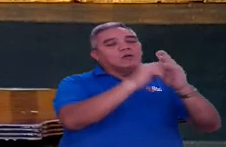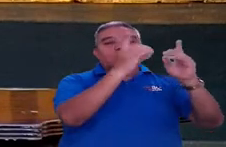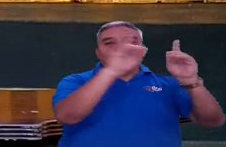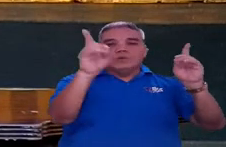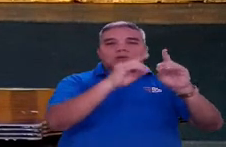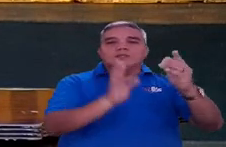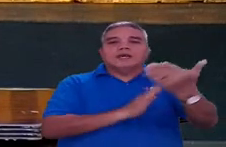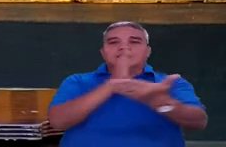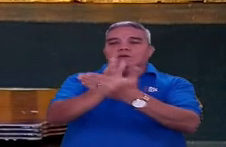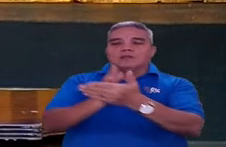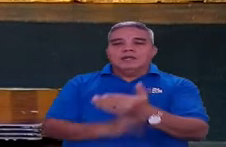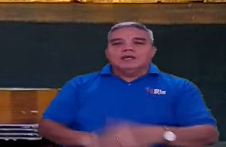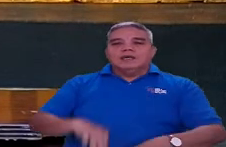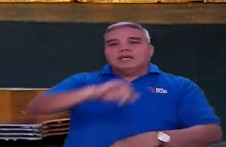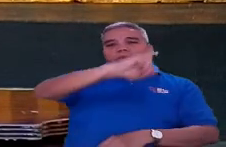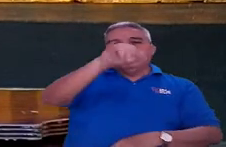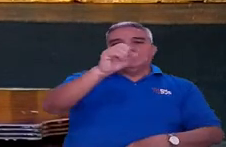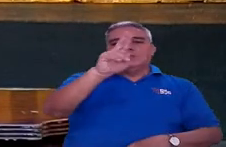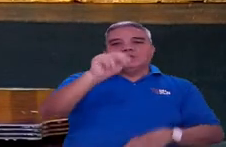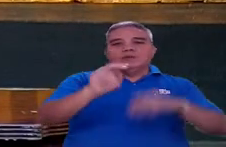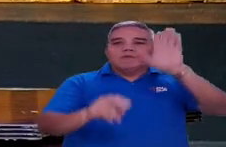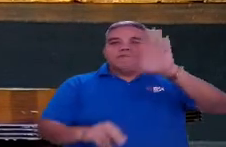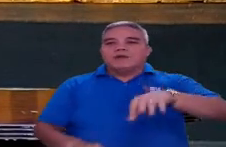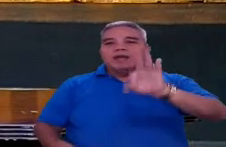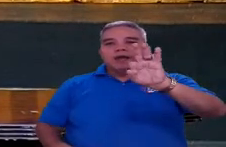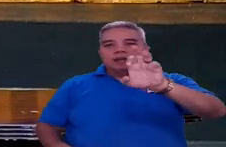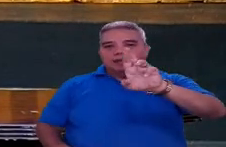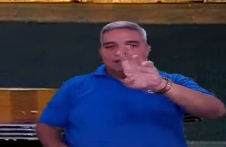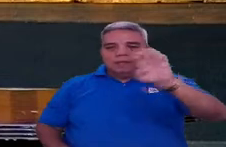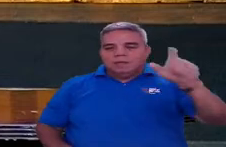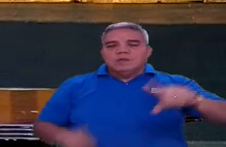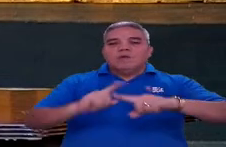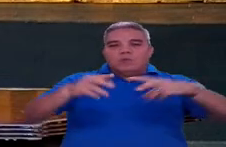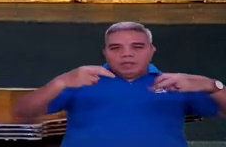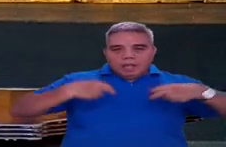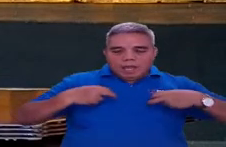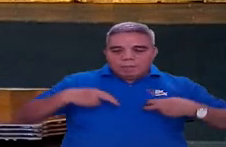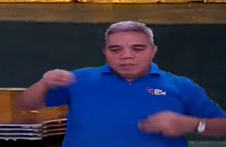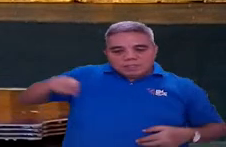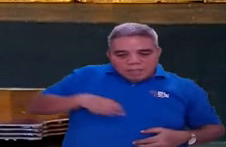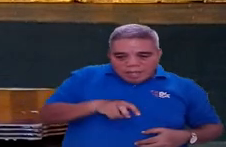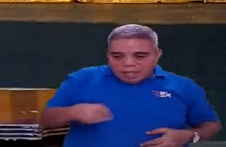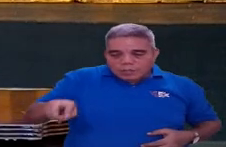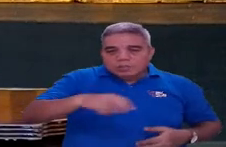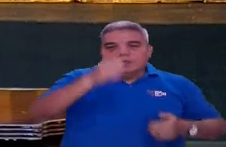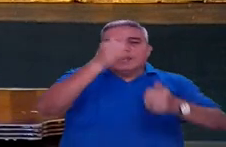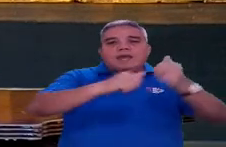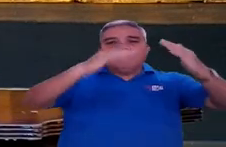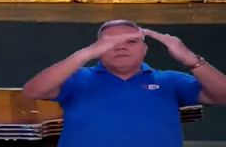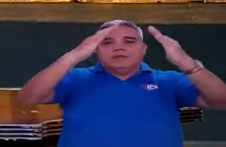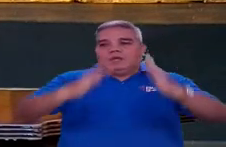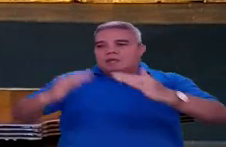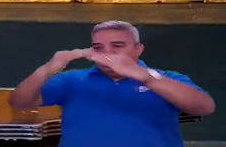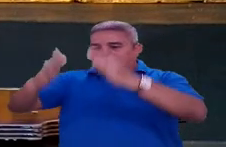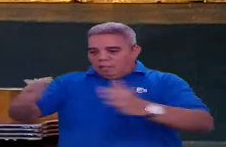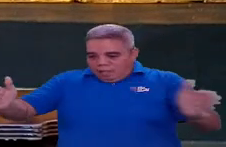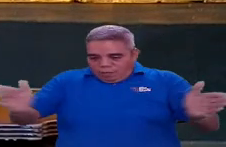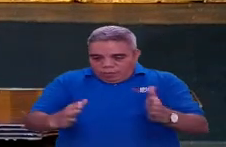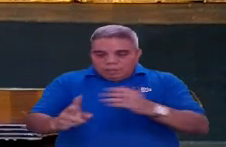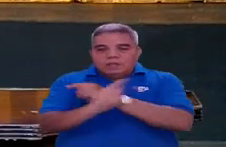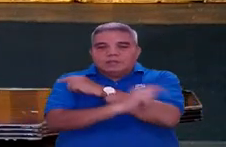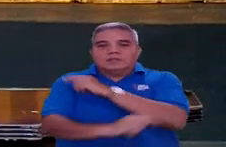Brother Joel Ferrer have been with me for a year, and we have saturated every house, little town